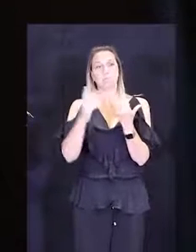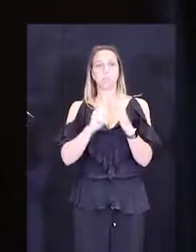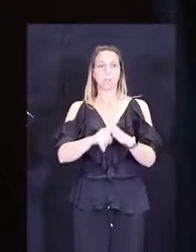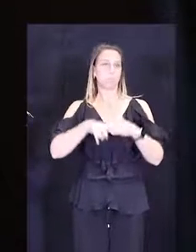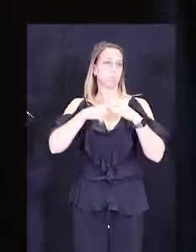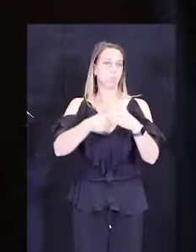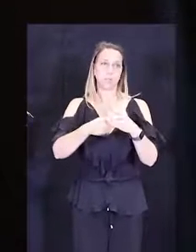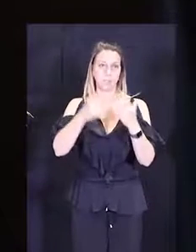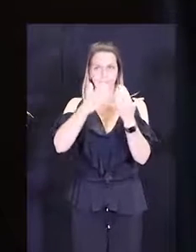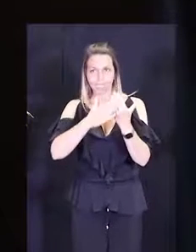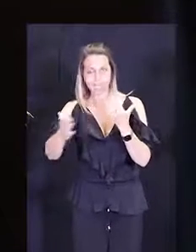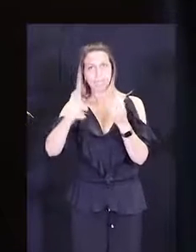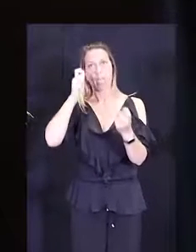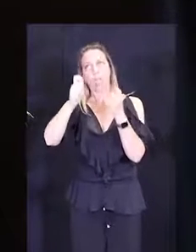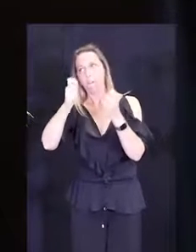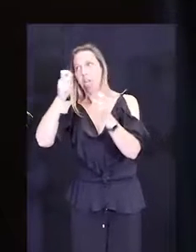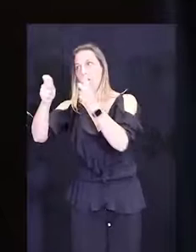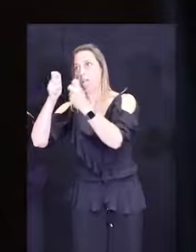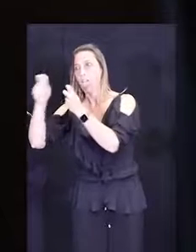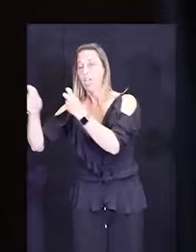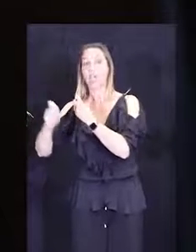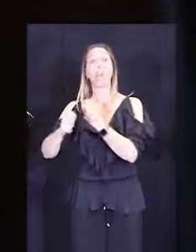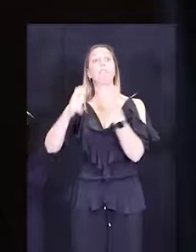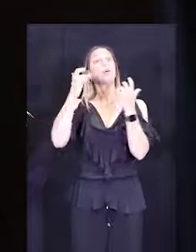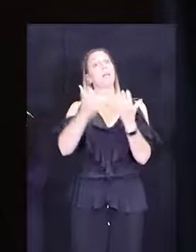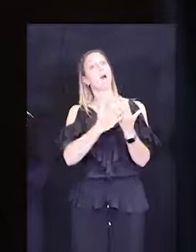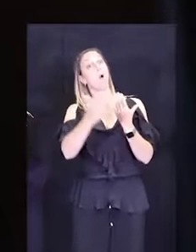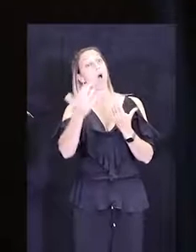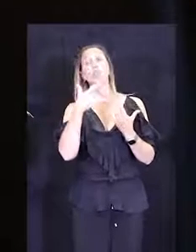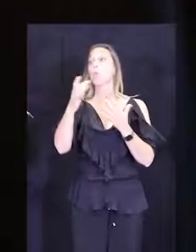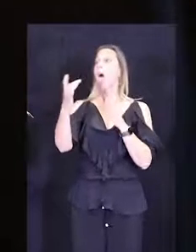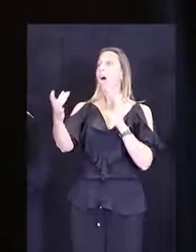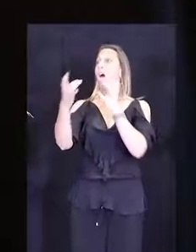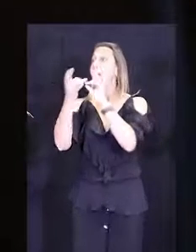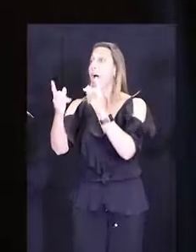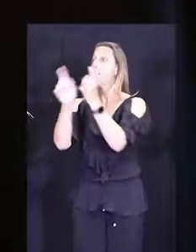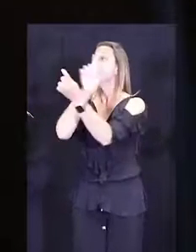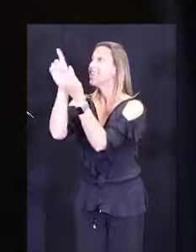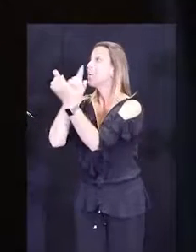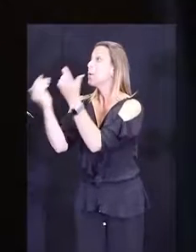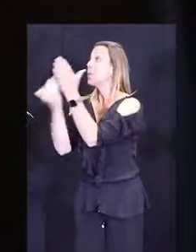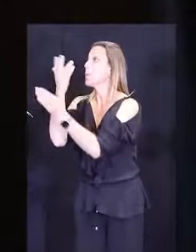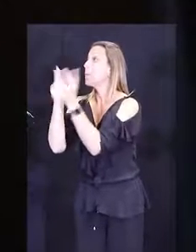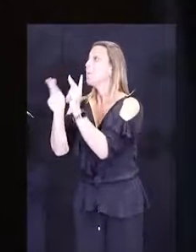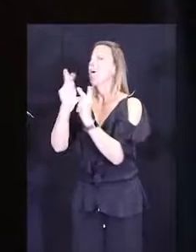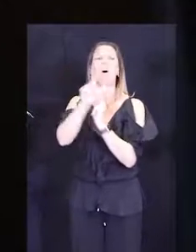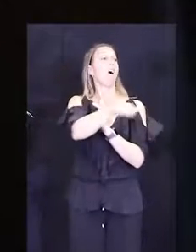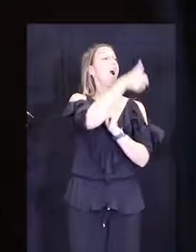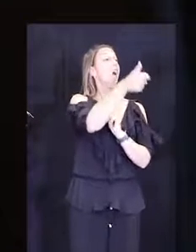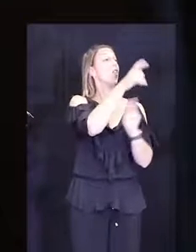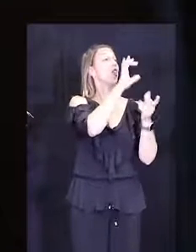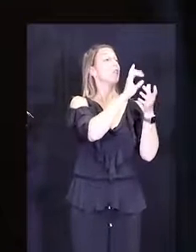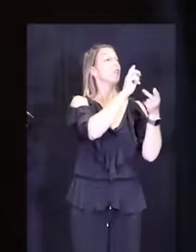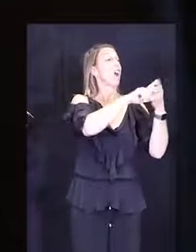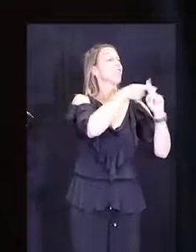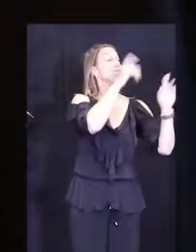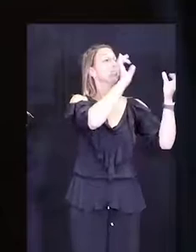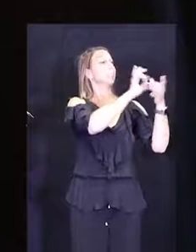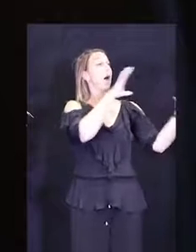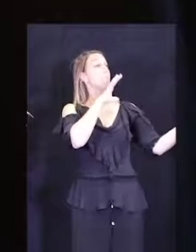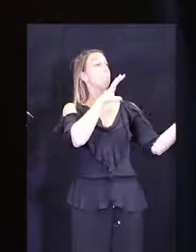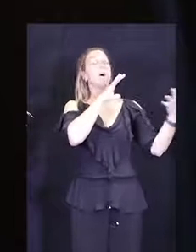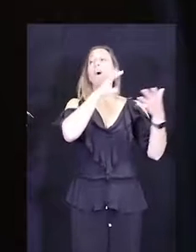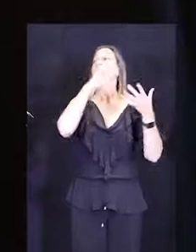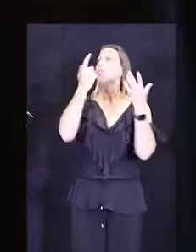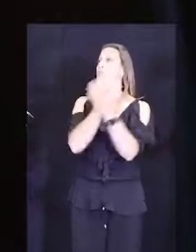of us moves forward, we will connect with new people and lose touch with others. To face life's challenges, we must